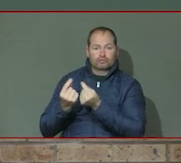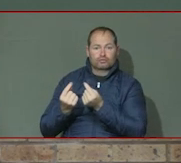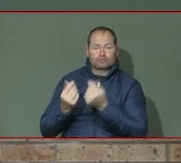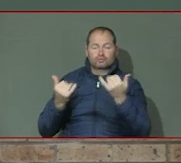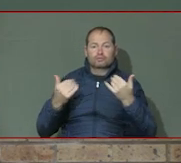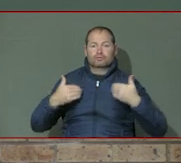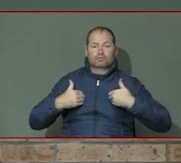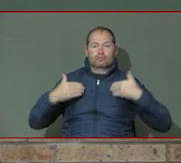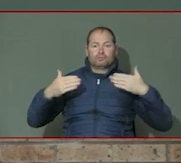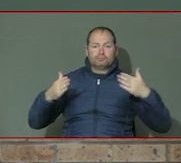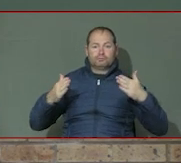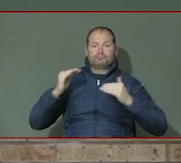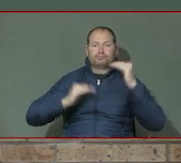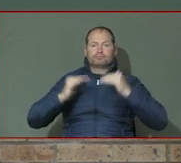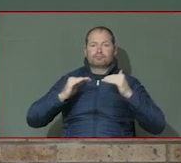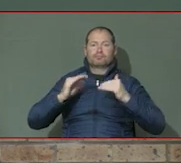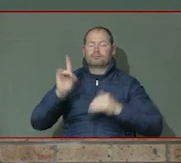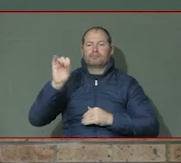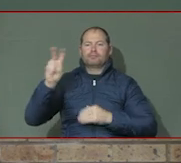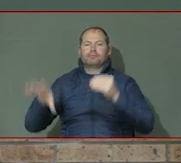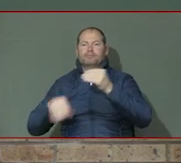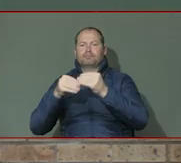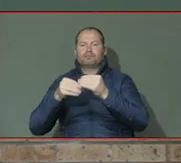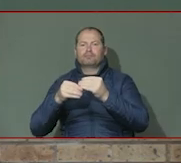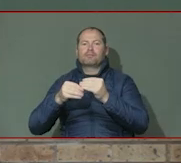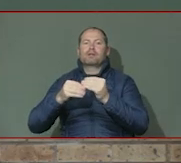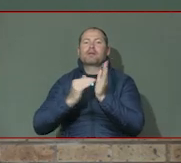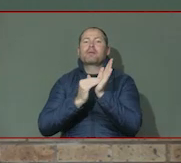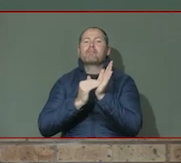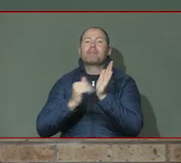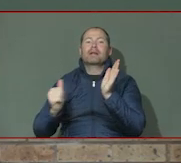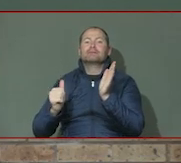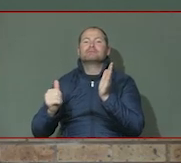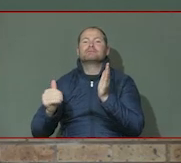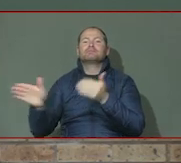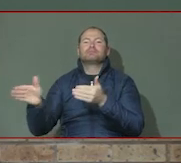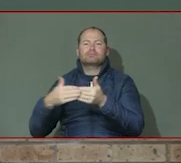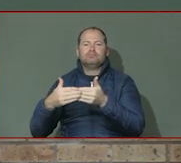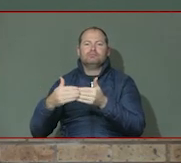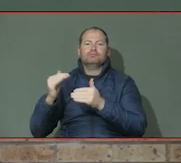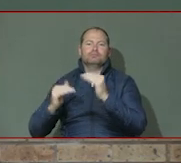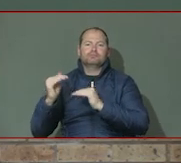balance plus the dividends minus the closing balance. Am I right?